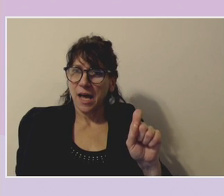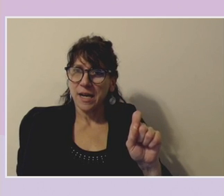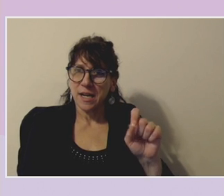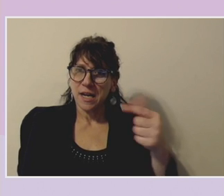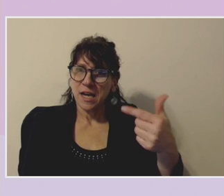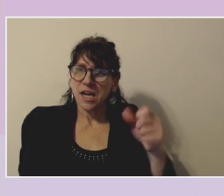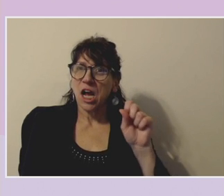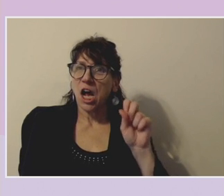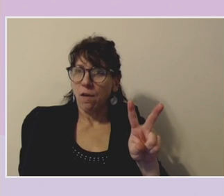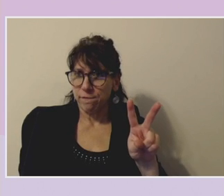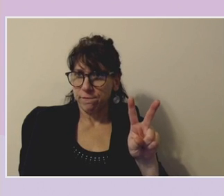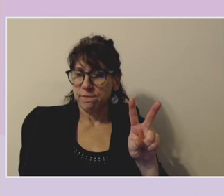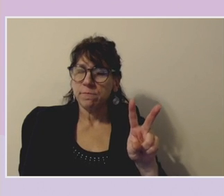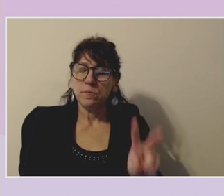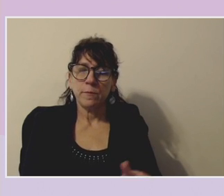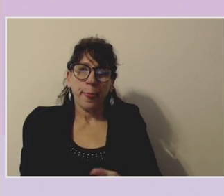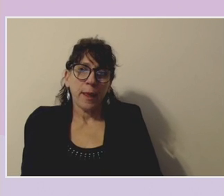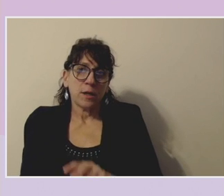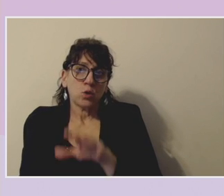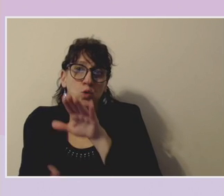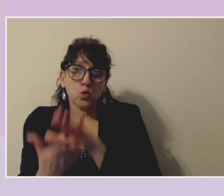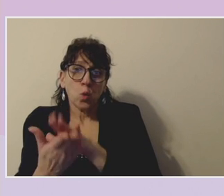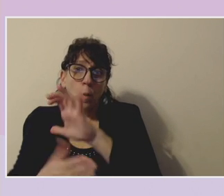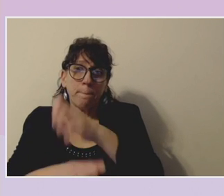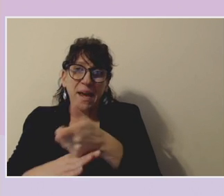schoolbasedservices@hhs.gov. Again, that's